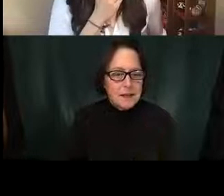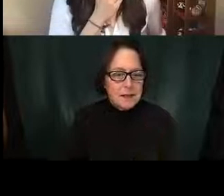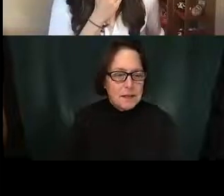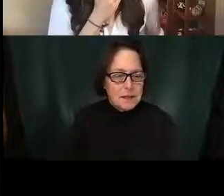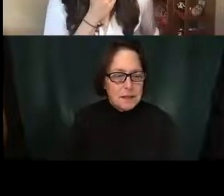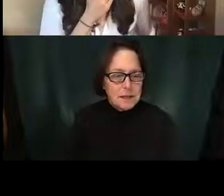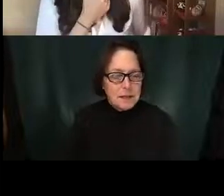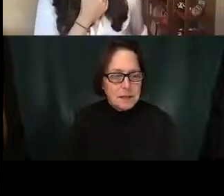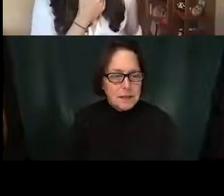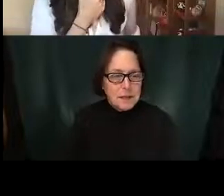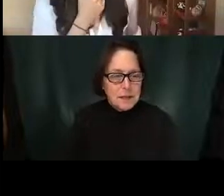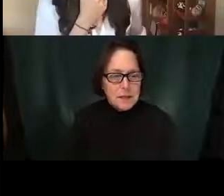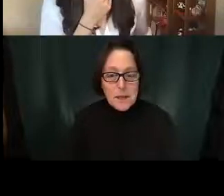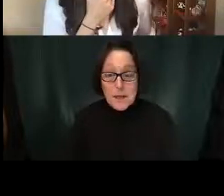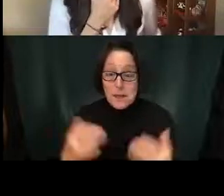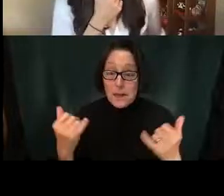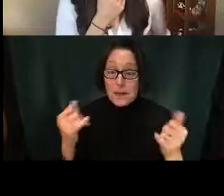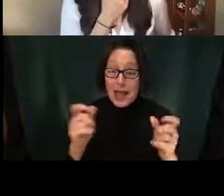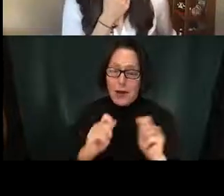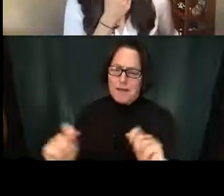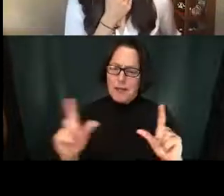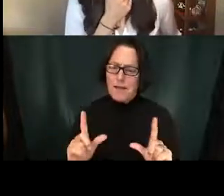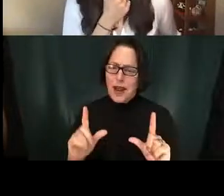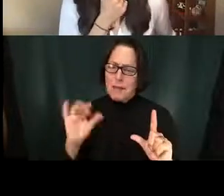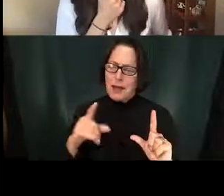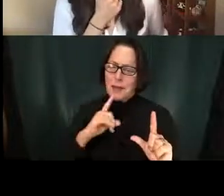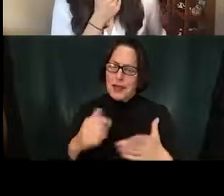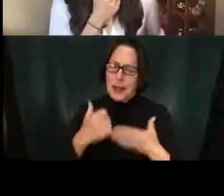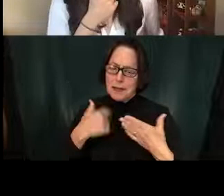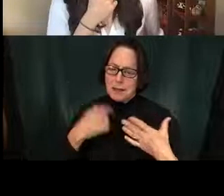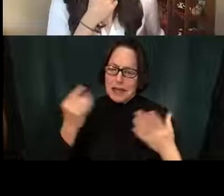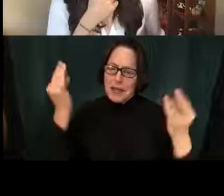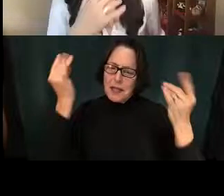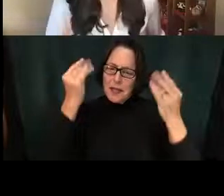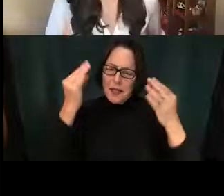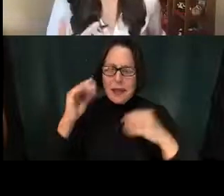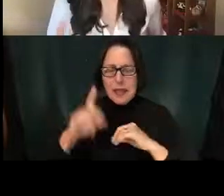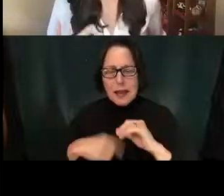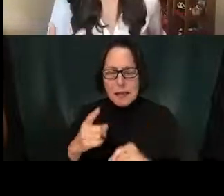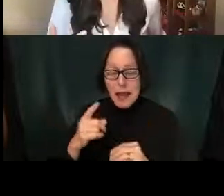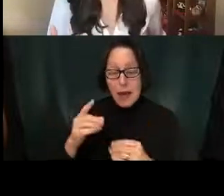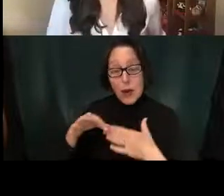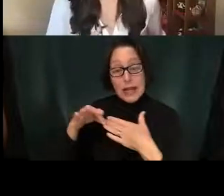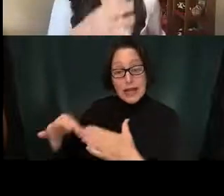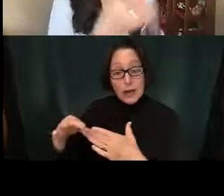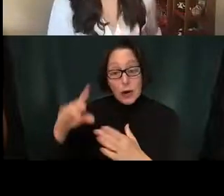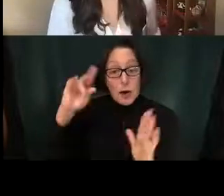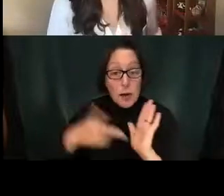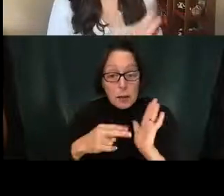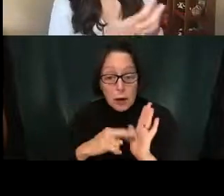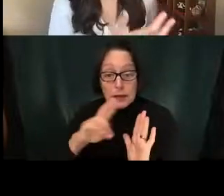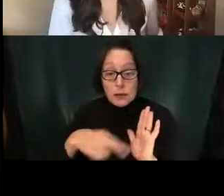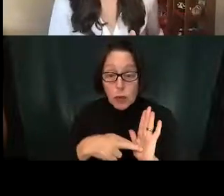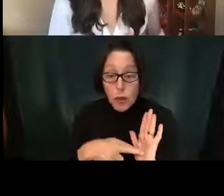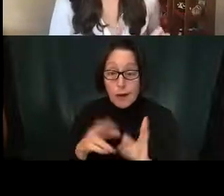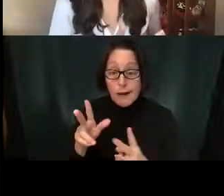I want to give you a framework too that's been really helpful for me to think about a leader's purpose and role. So either if you're in a leadership